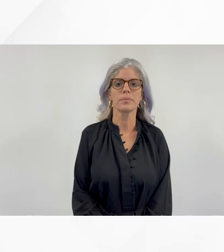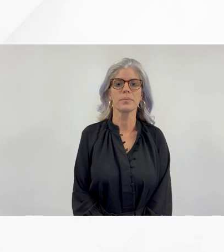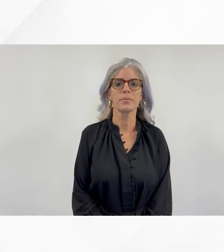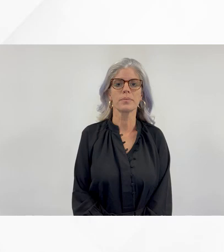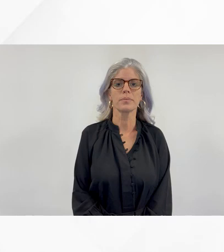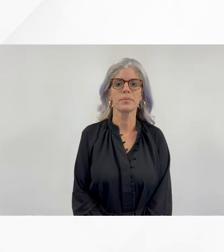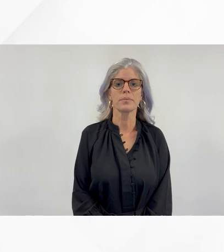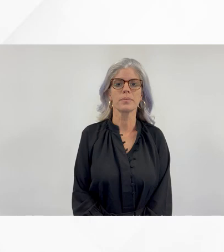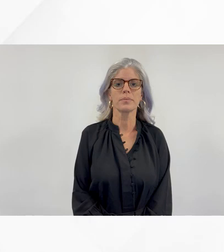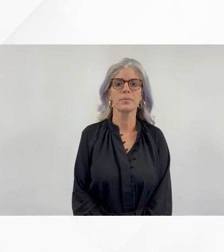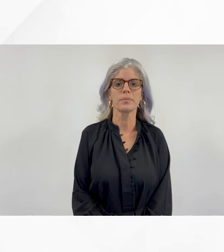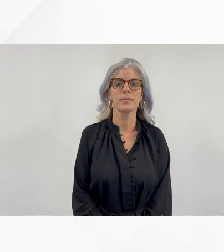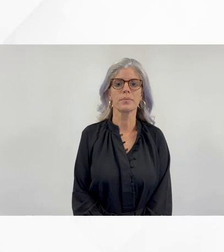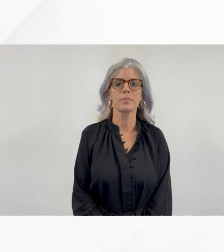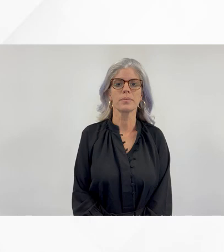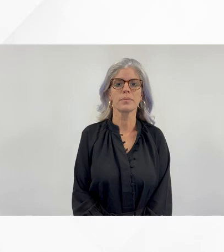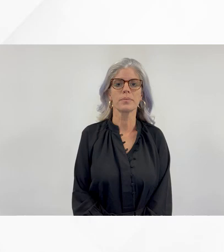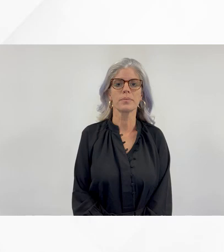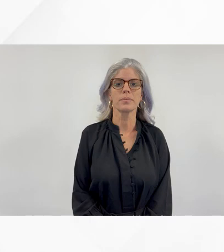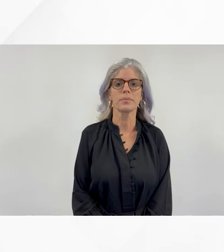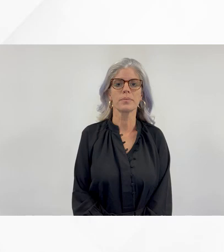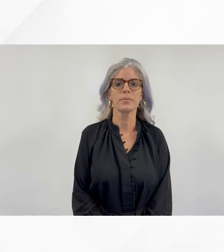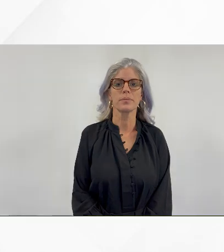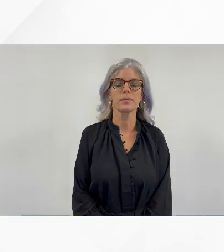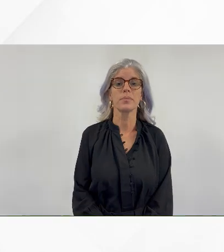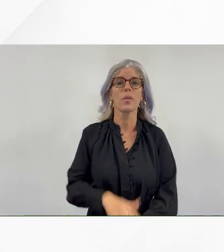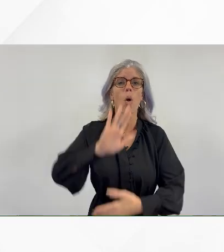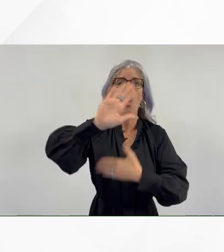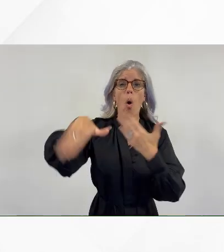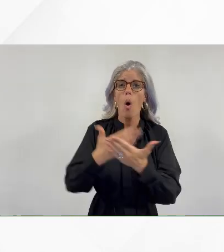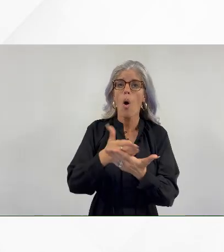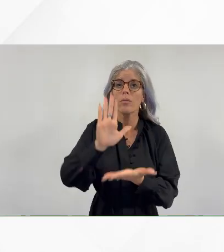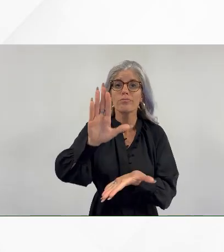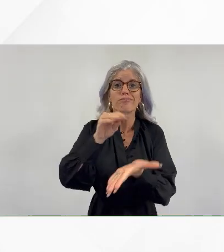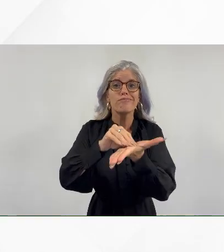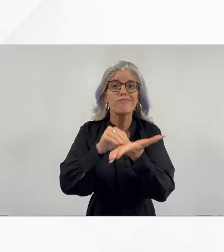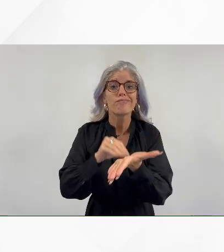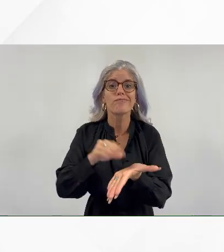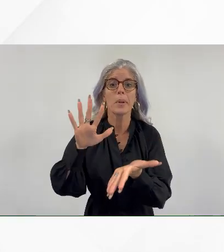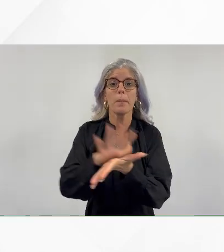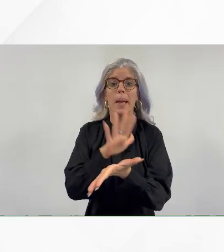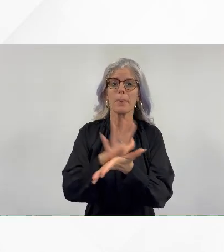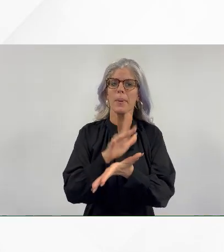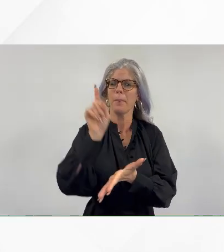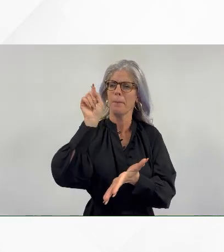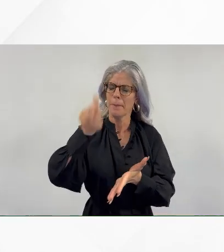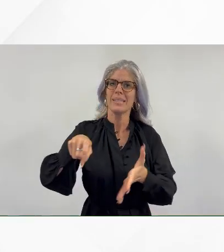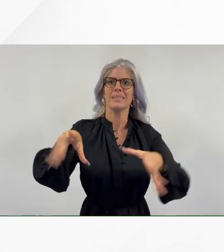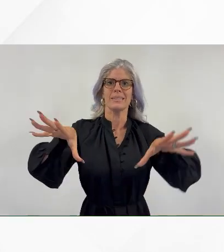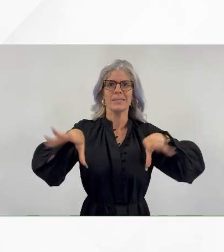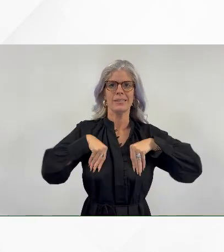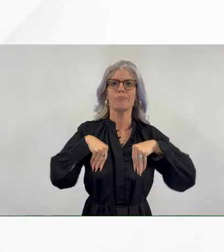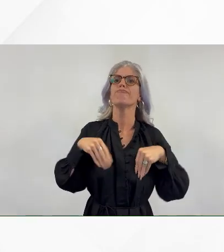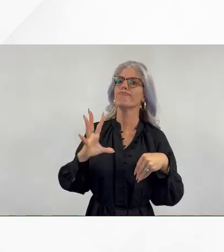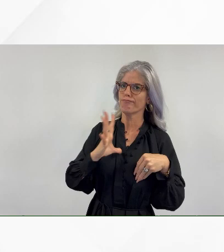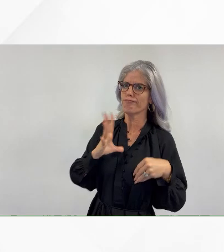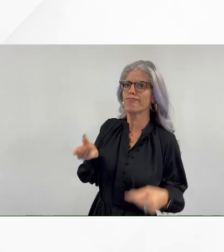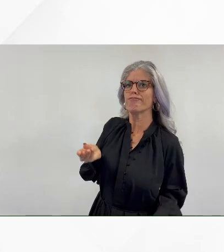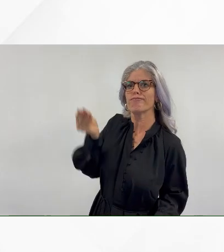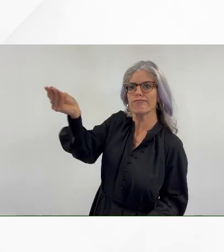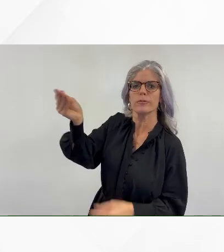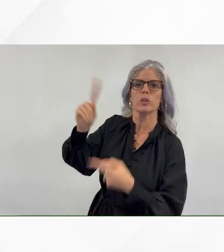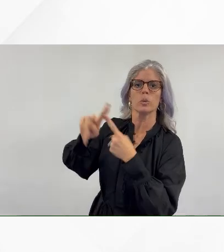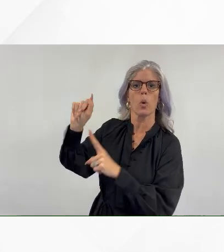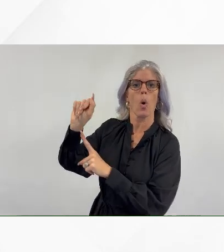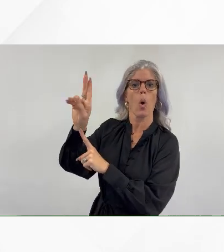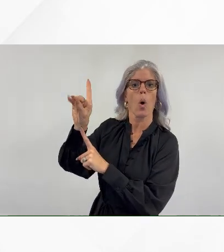document any claimed expenses may result in loss of funding. You must maintain all records for 5 years post-account